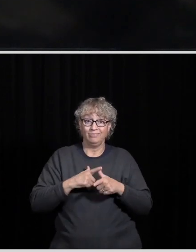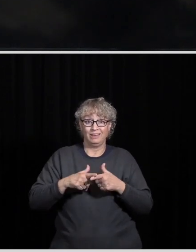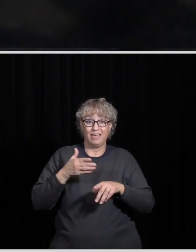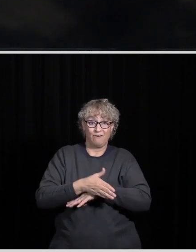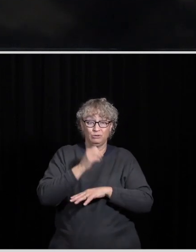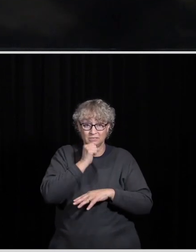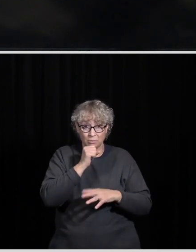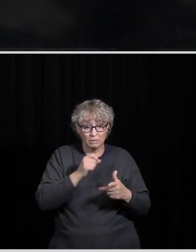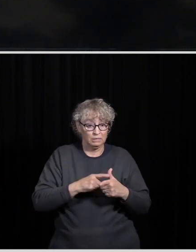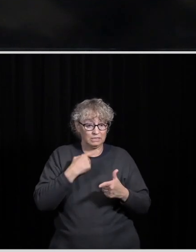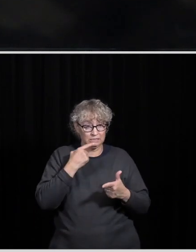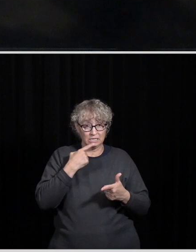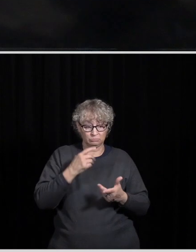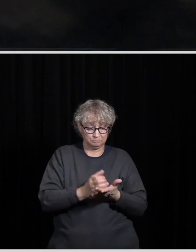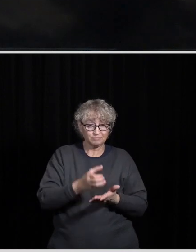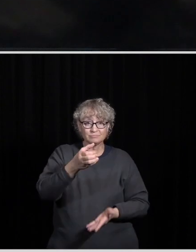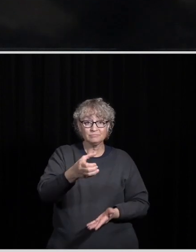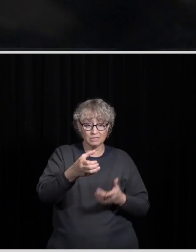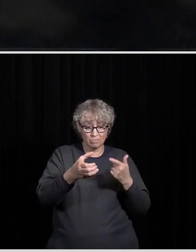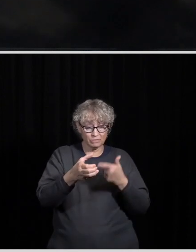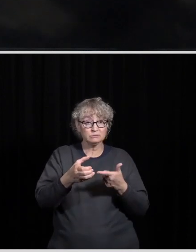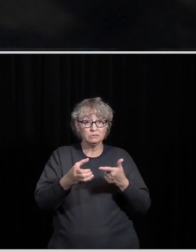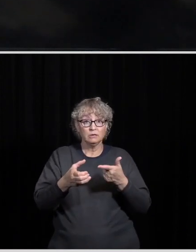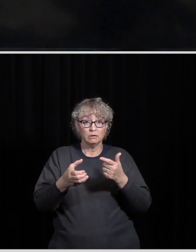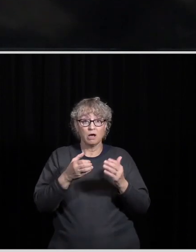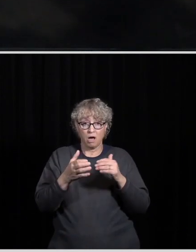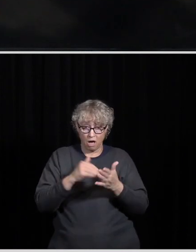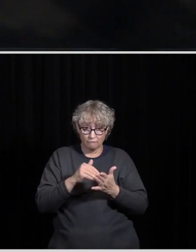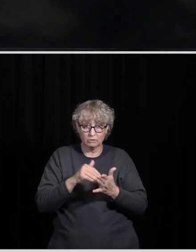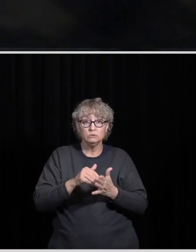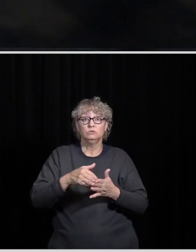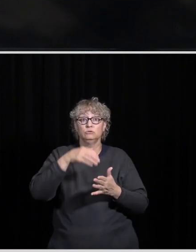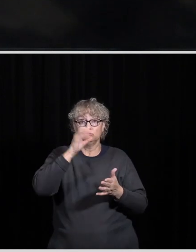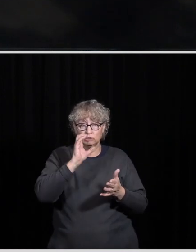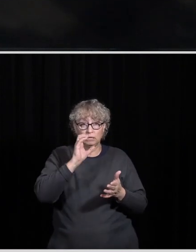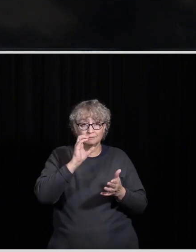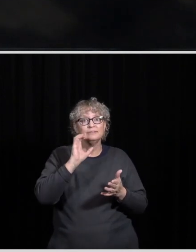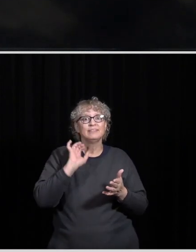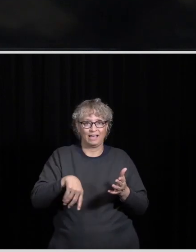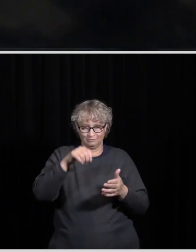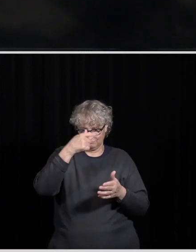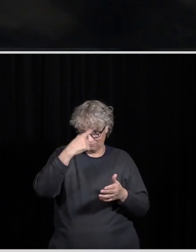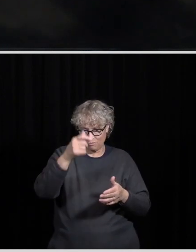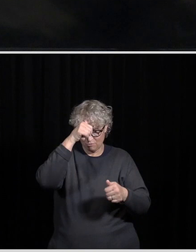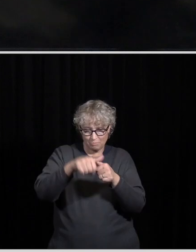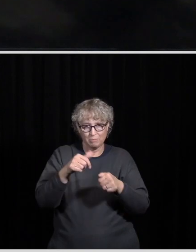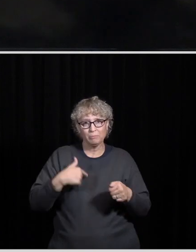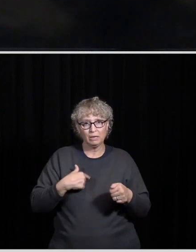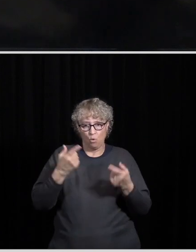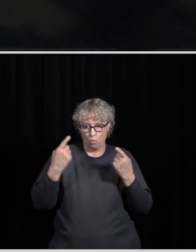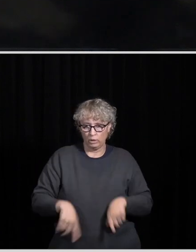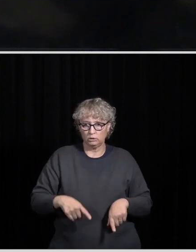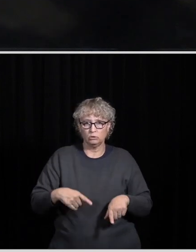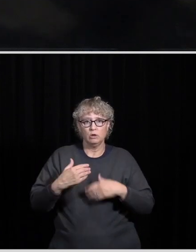this cup is the new covenant of my blood. Do this as often as you drink it in remembrance of me. For as often as you eat this bread and drink this